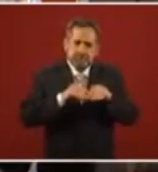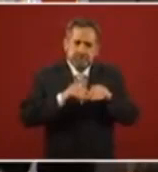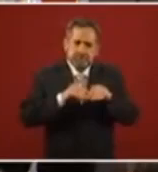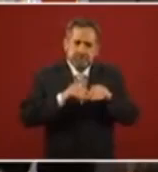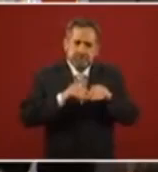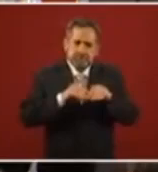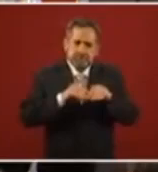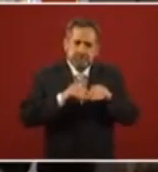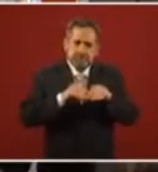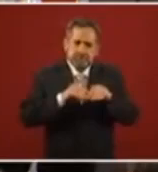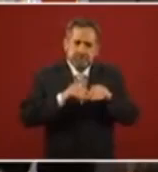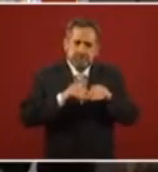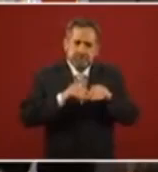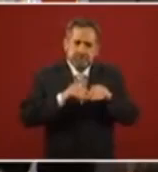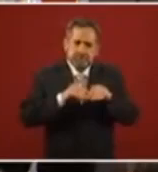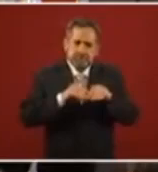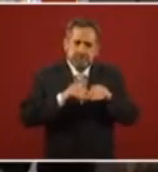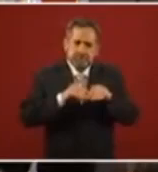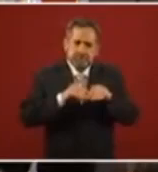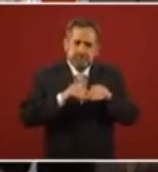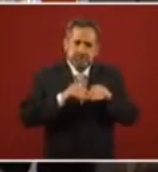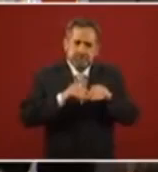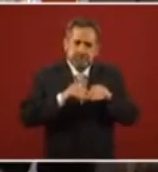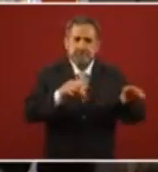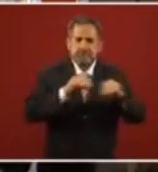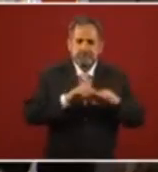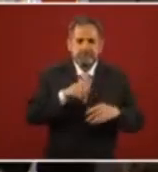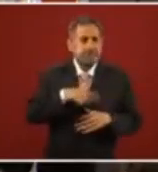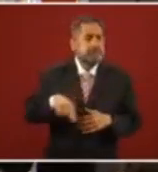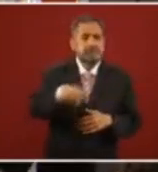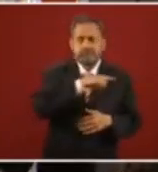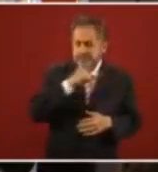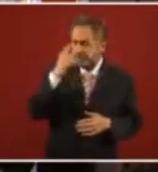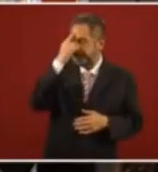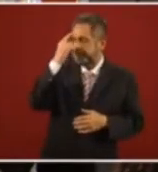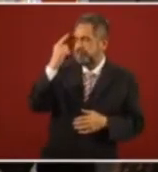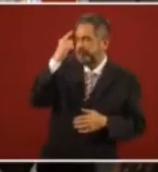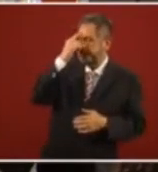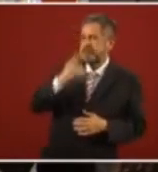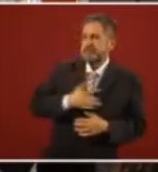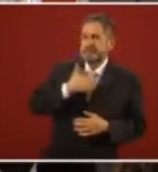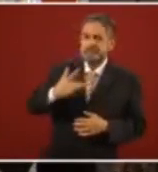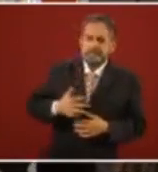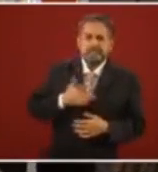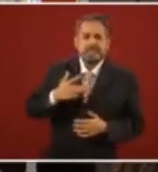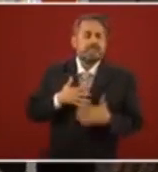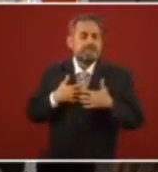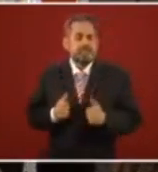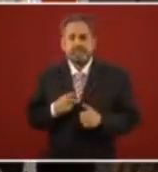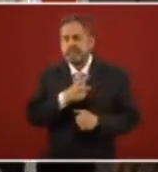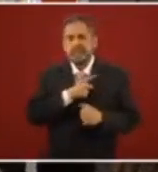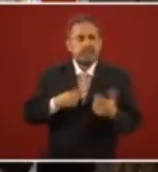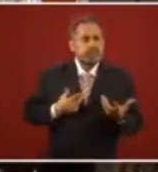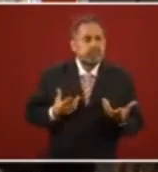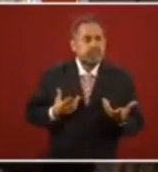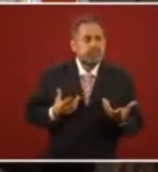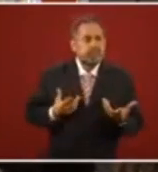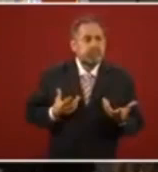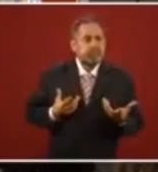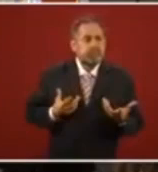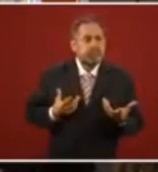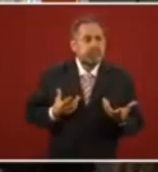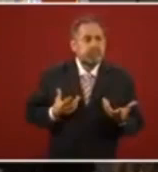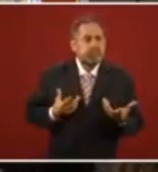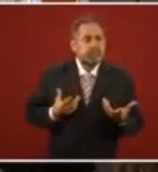...conscious... ...of what is possible... ...and what could occur... ...campañas diversas... ...sobre todo en temas... ...de no participar... el robo de combustible...